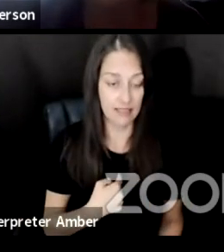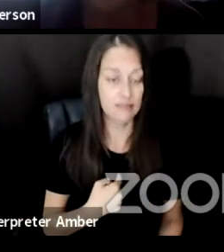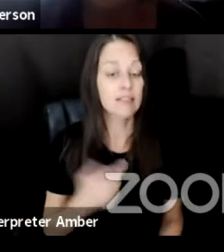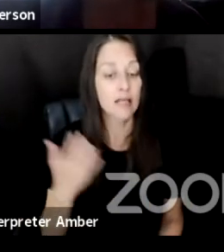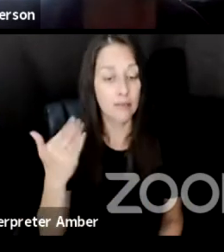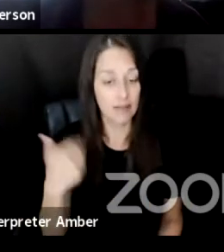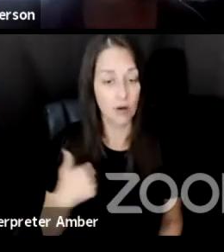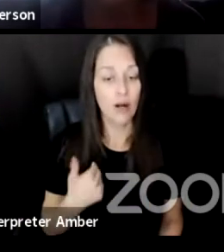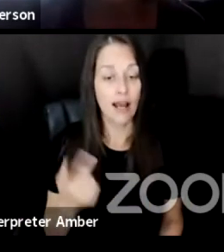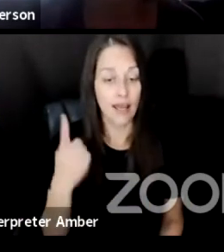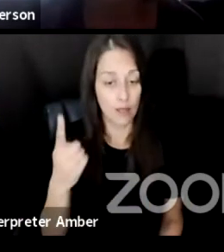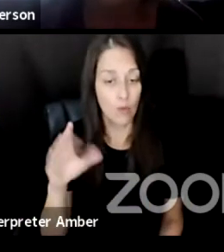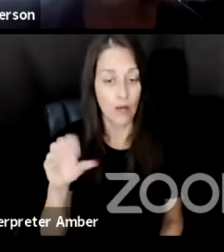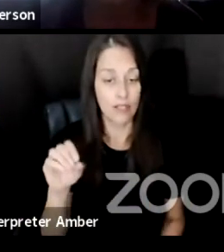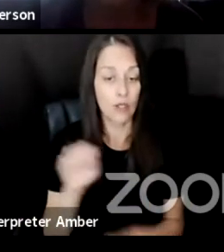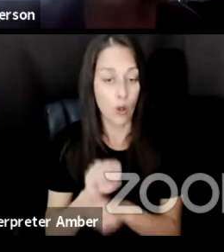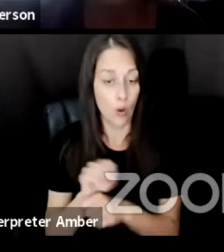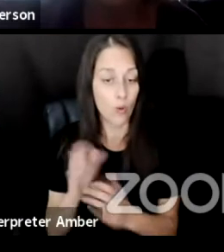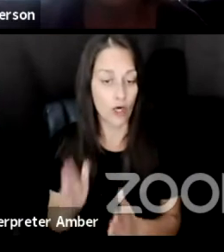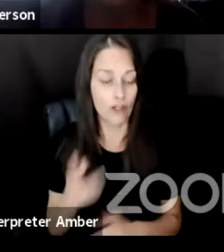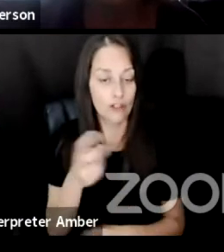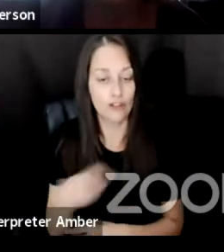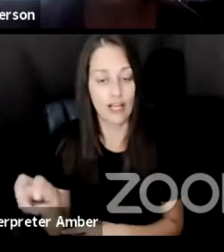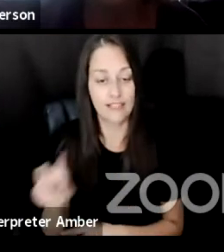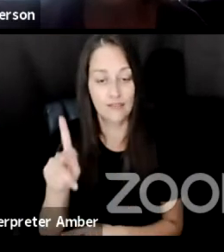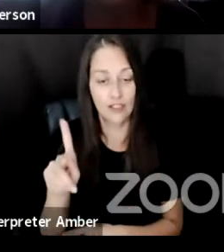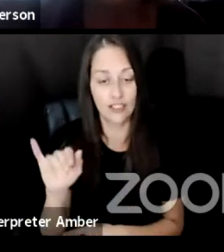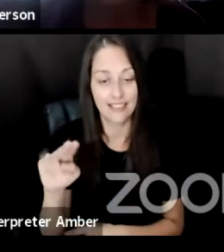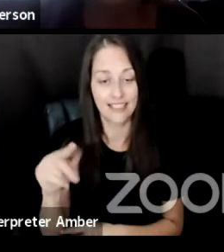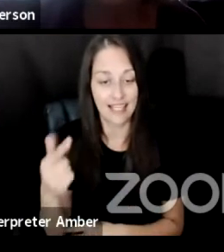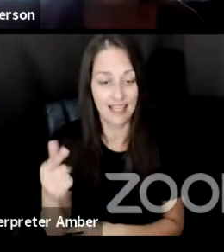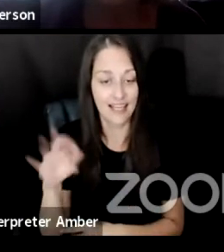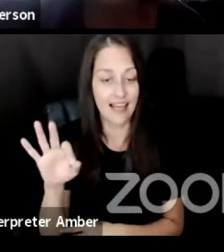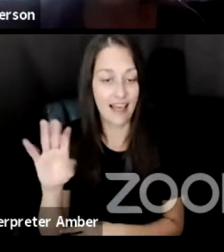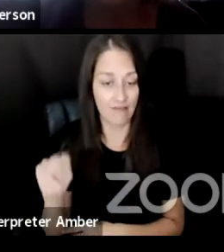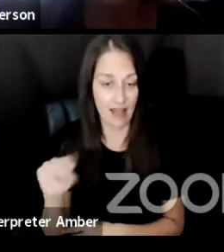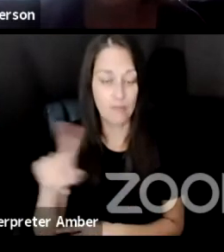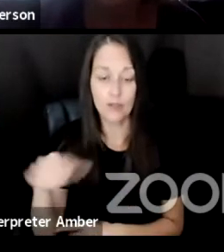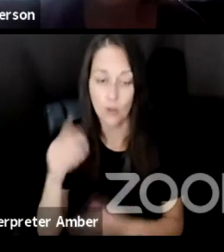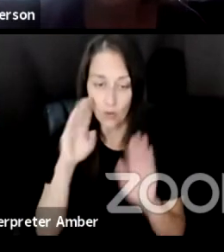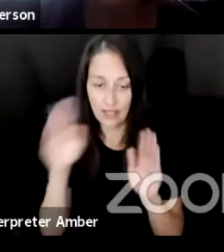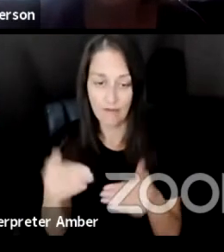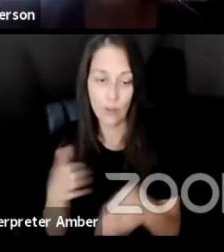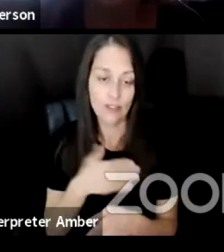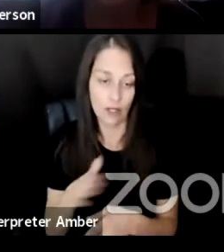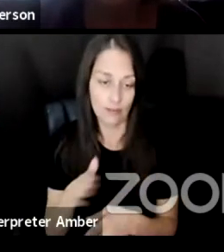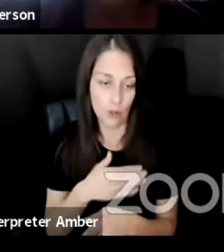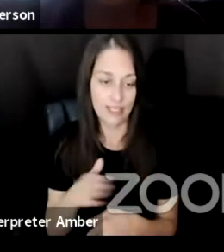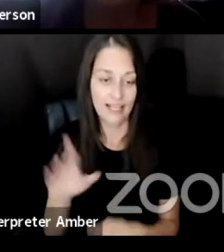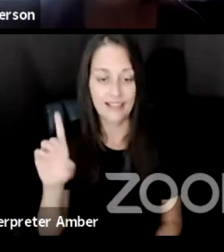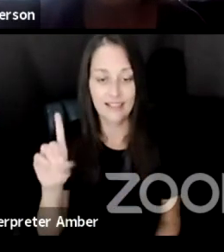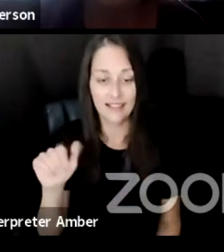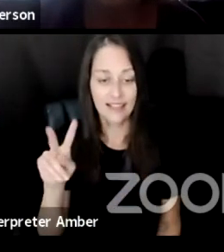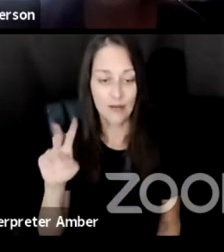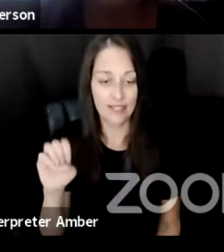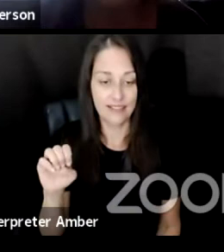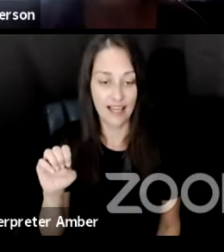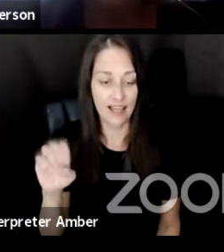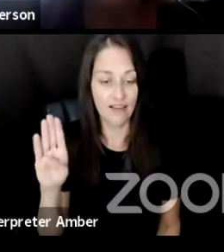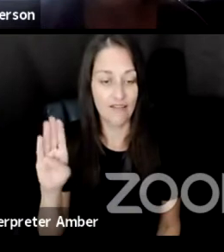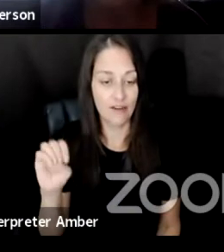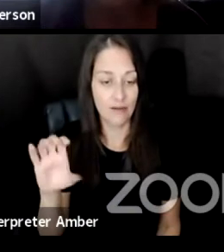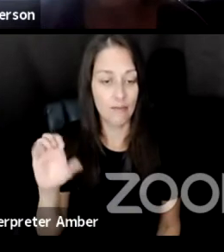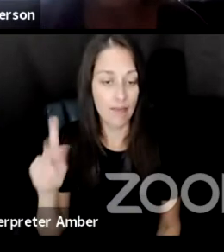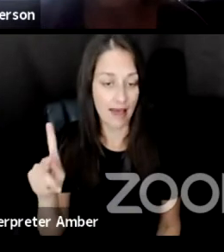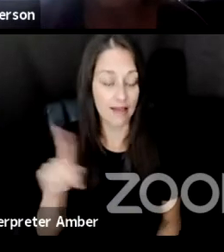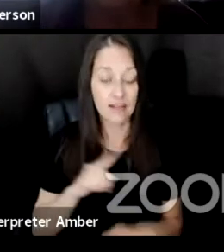who went to King FM so he could just focus on music, Dave Beck. But that was it, you know, and it was a constant fight. And it was a constant